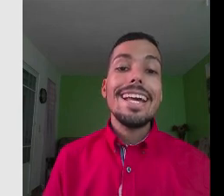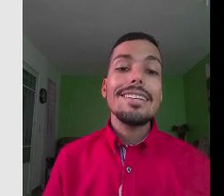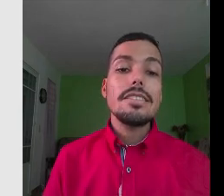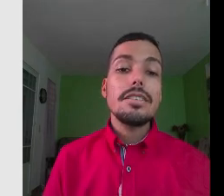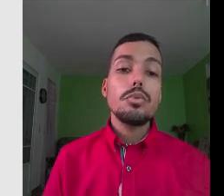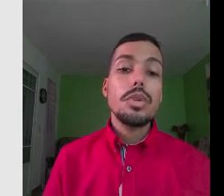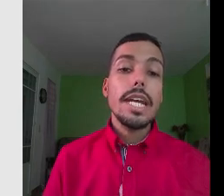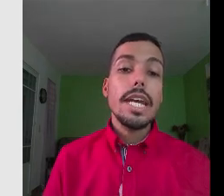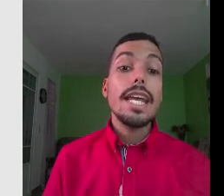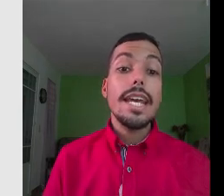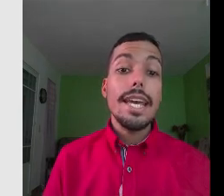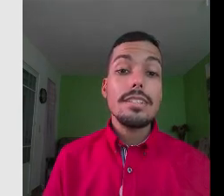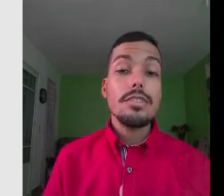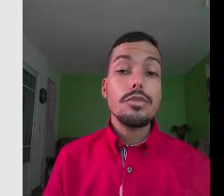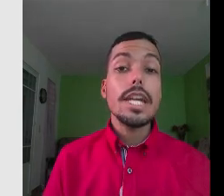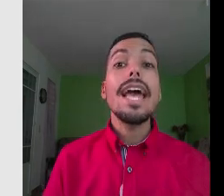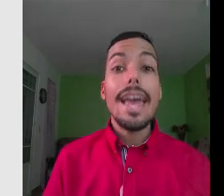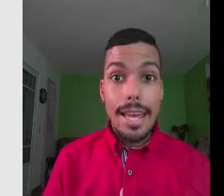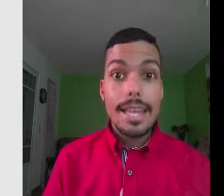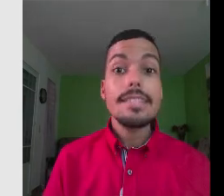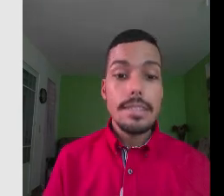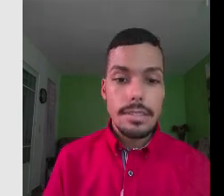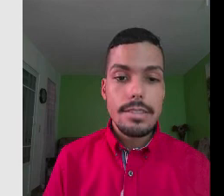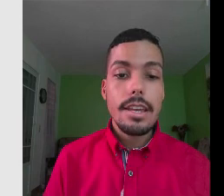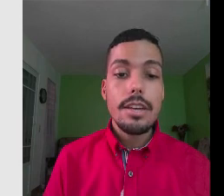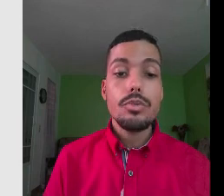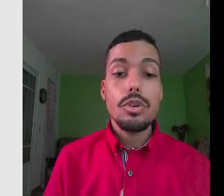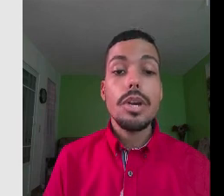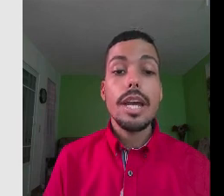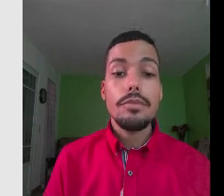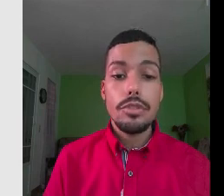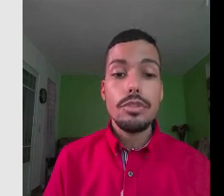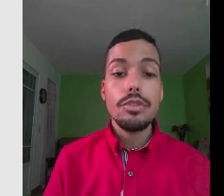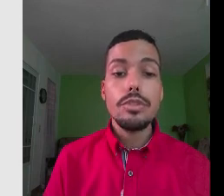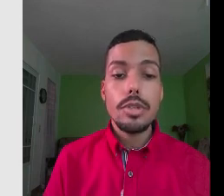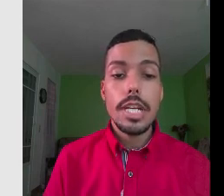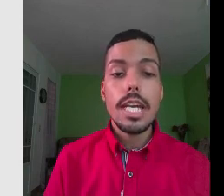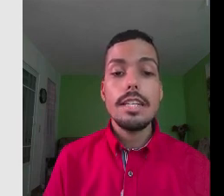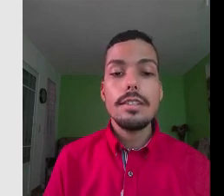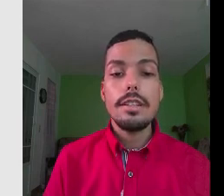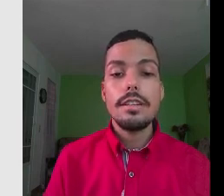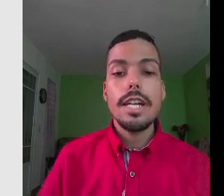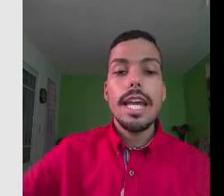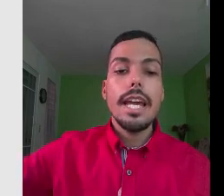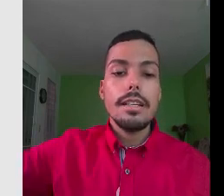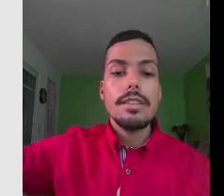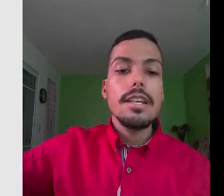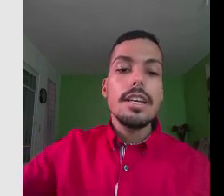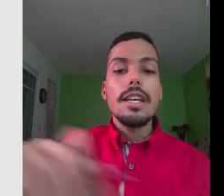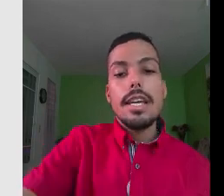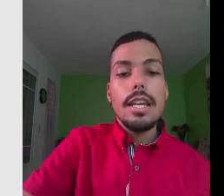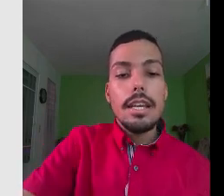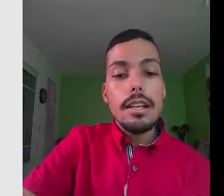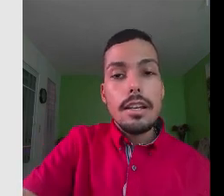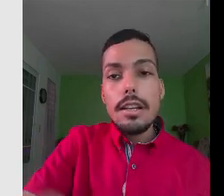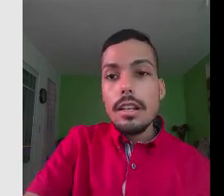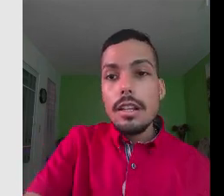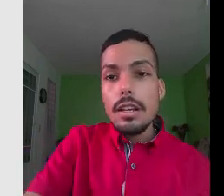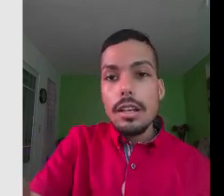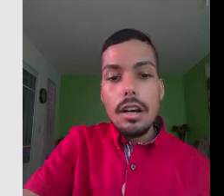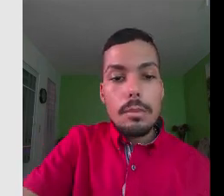an X-ray. An X-ray has the sound, so we have to trace the letter X